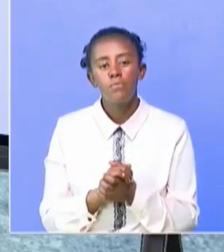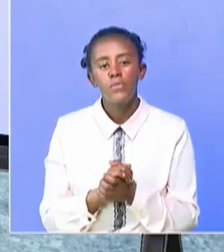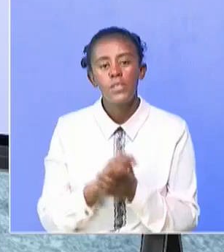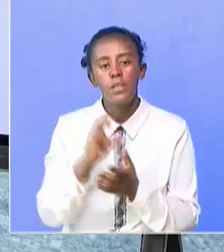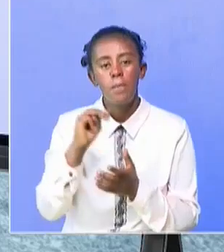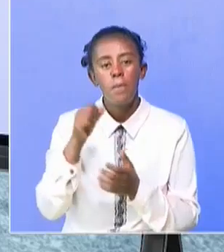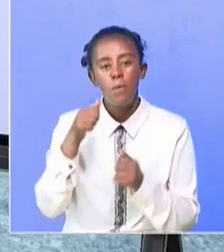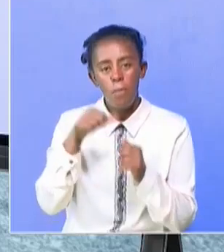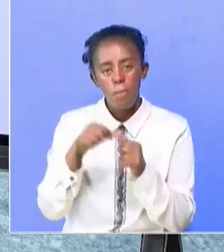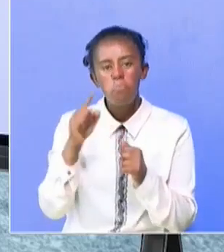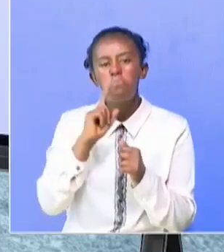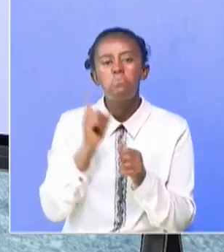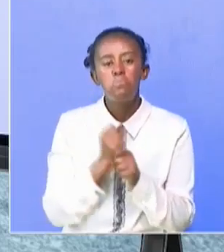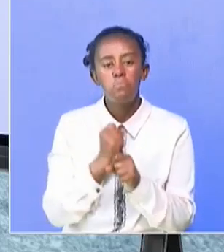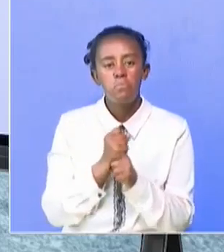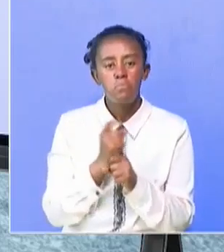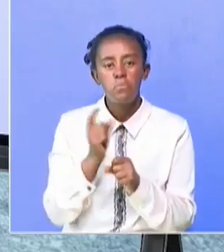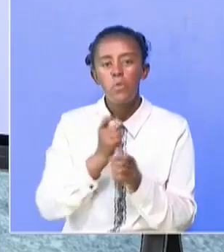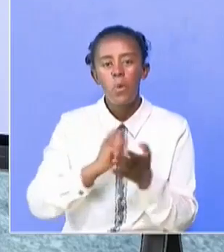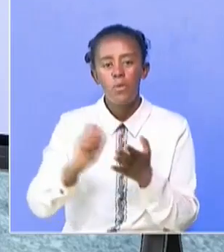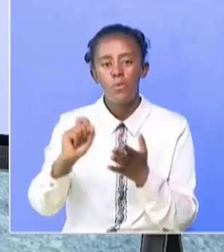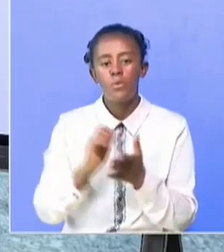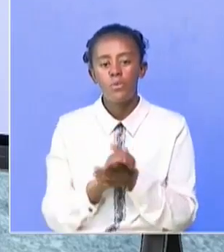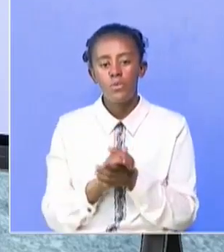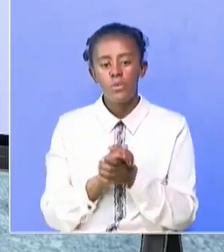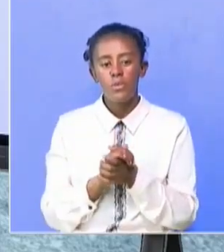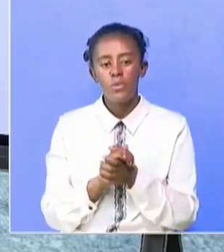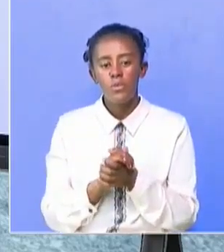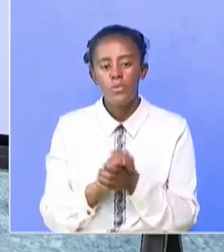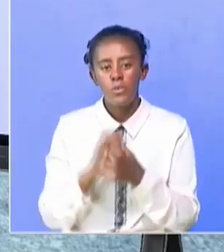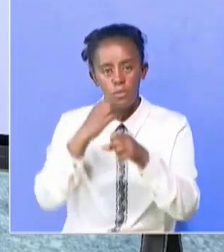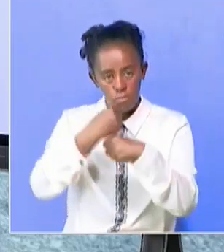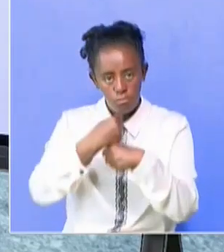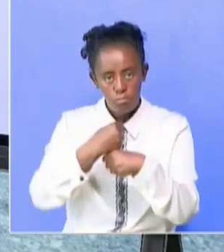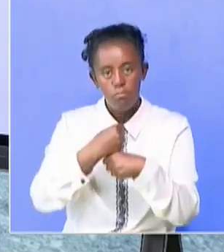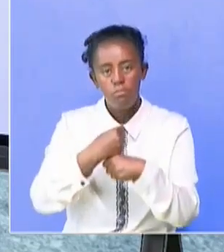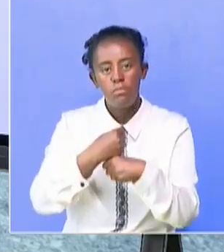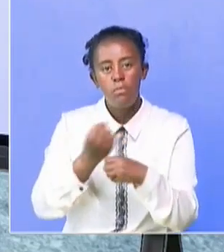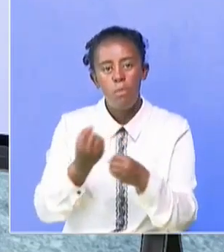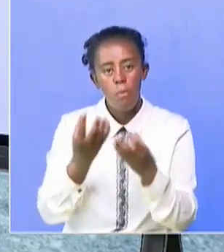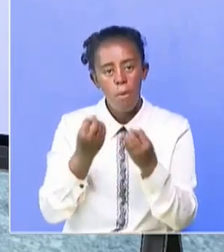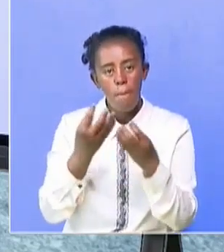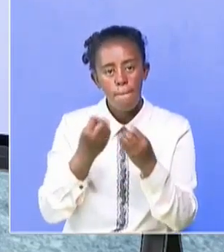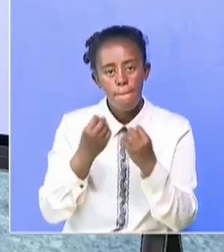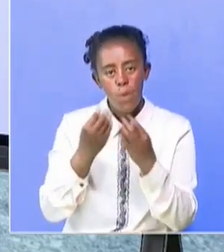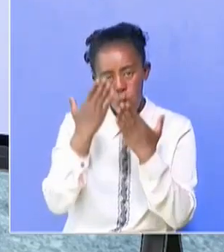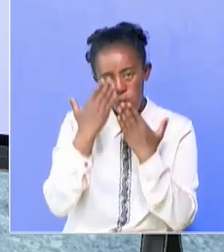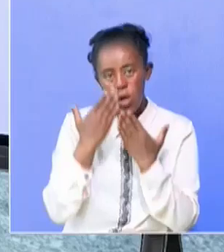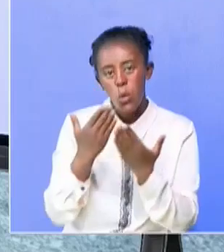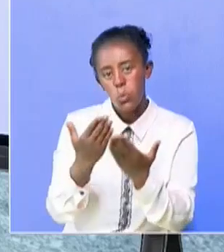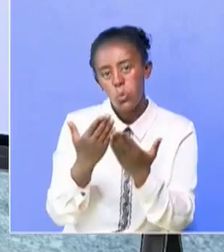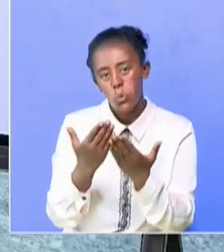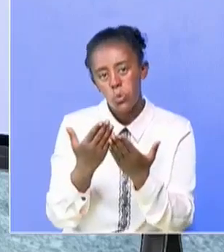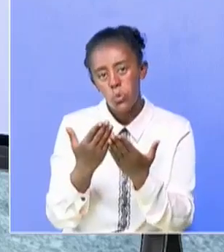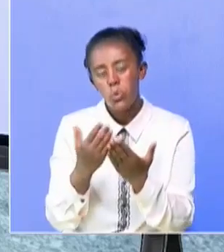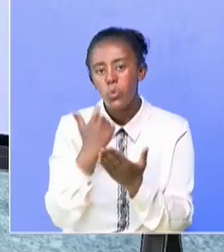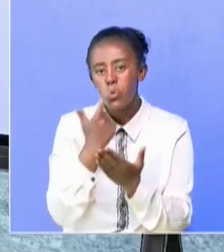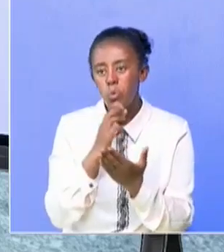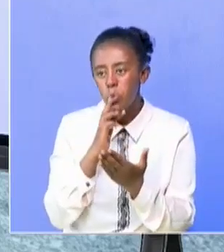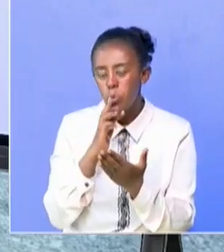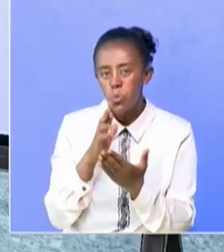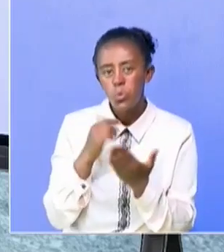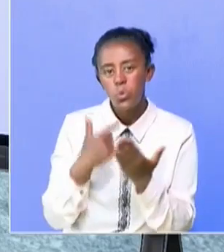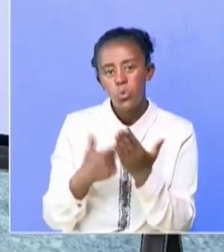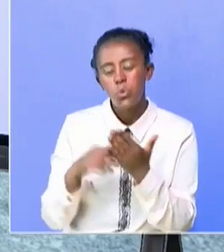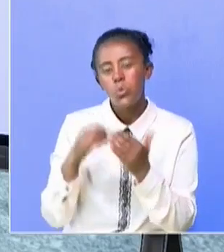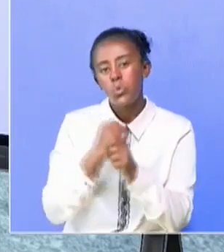memo, what are you going to write? Yeah, you have to give more recognition to someone who is doing